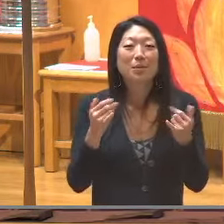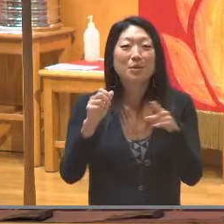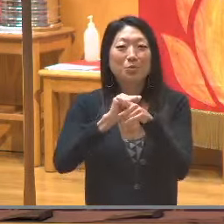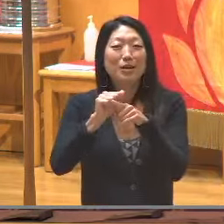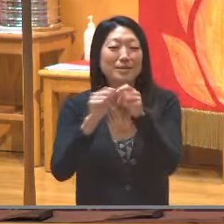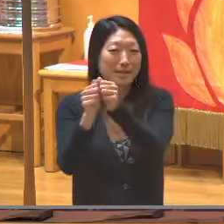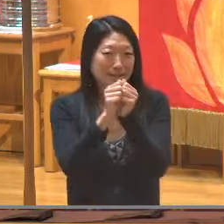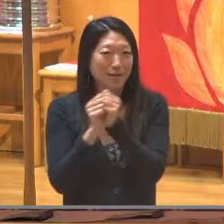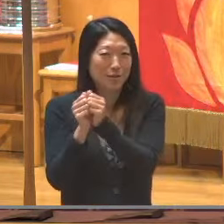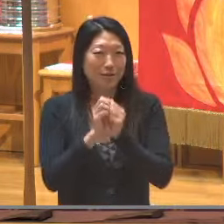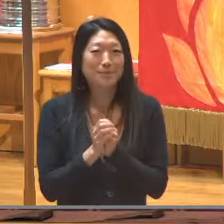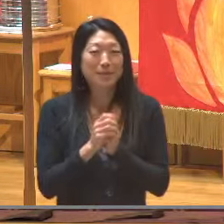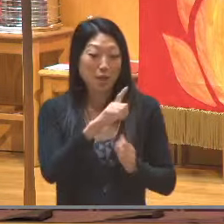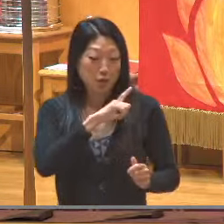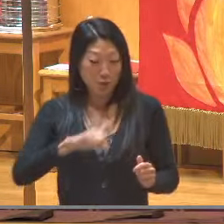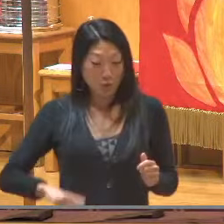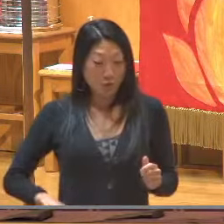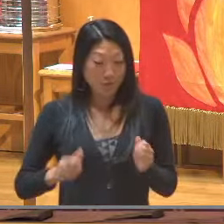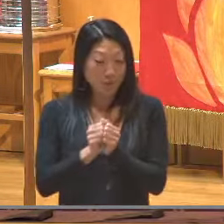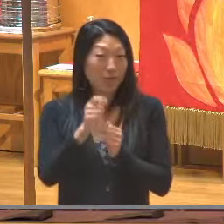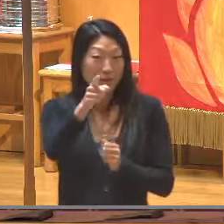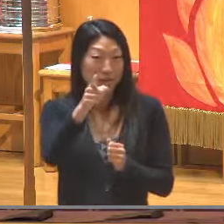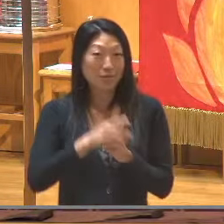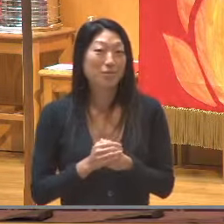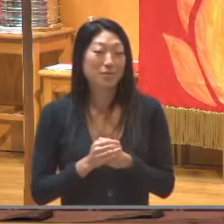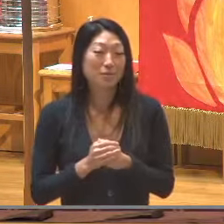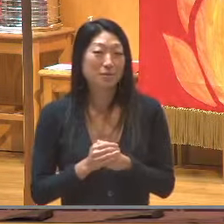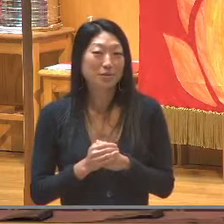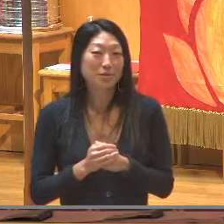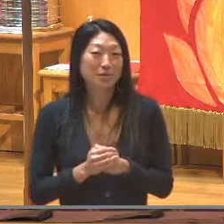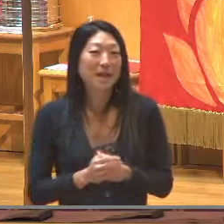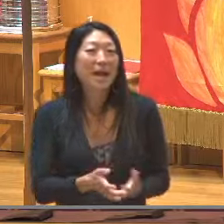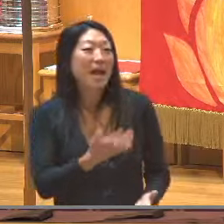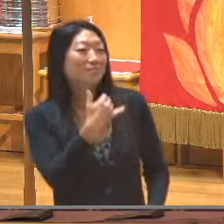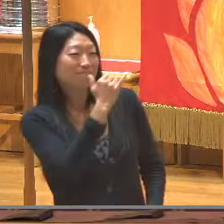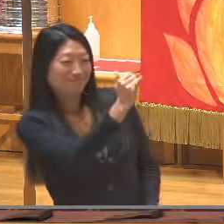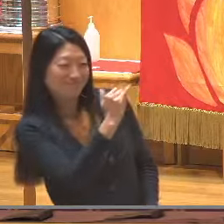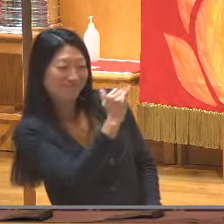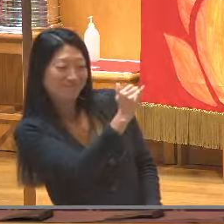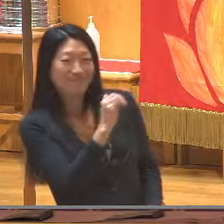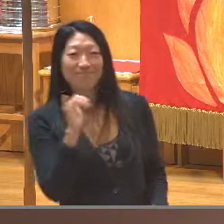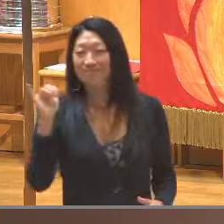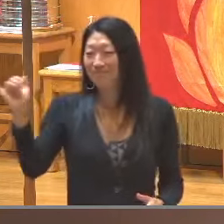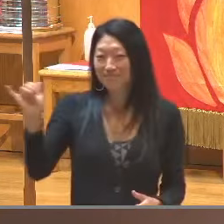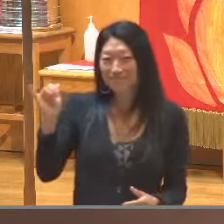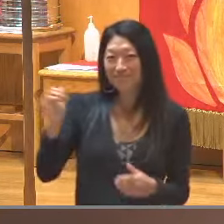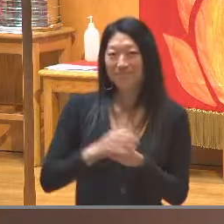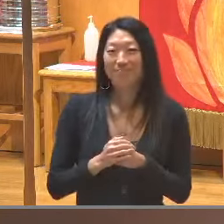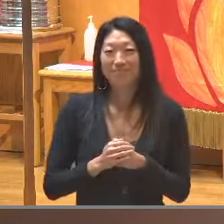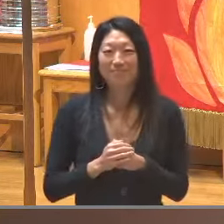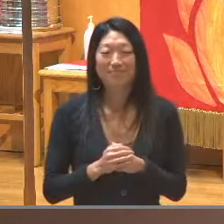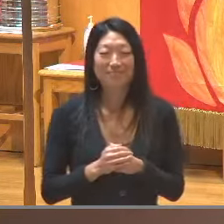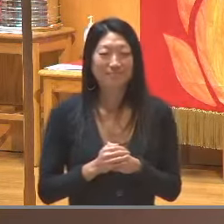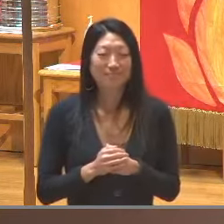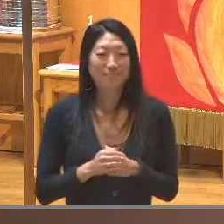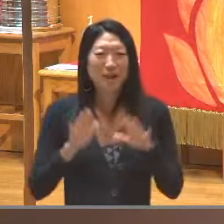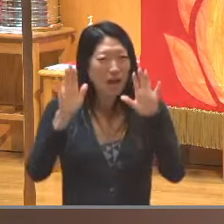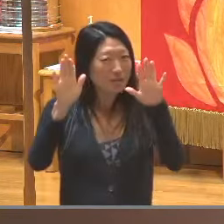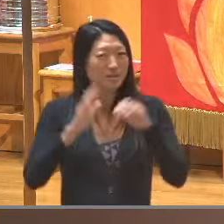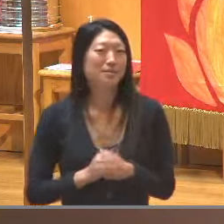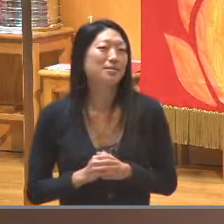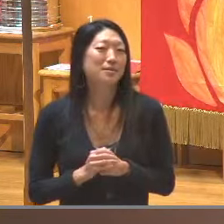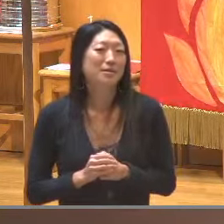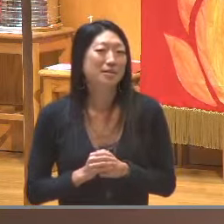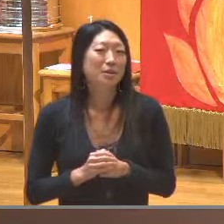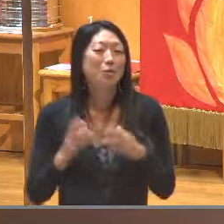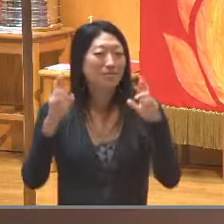together. The Lord be with you, and also with you. Awesome. Well, I